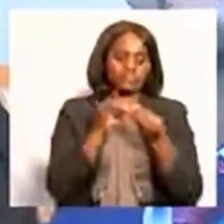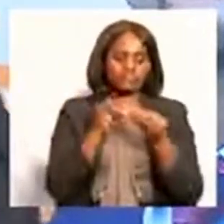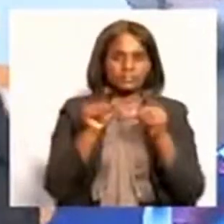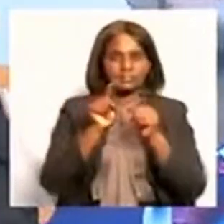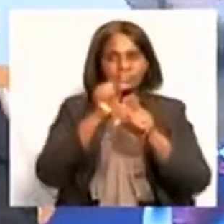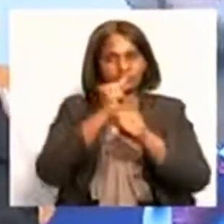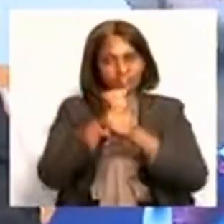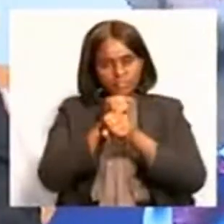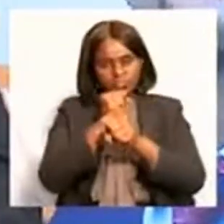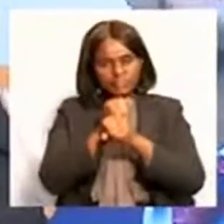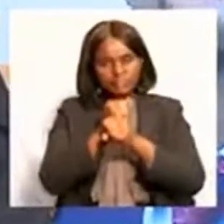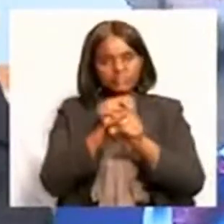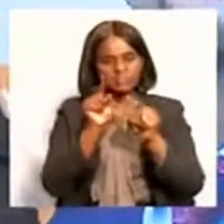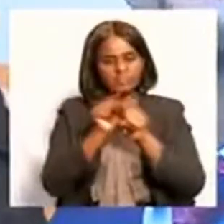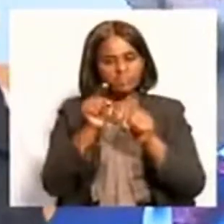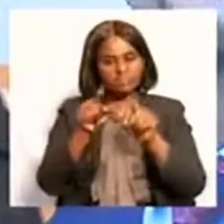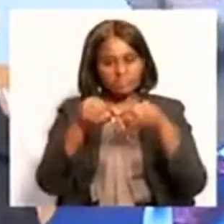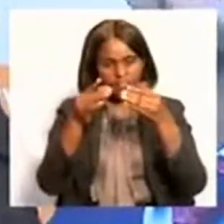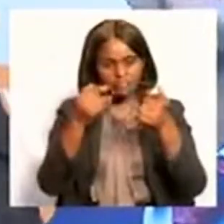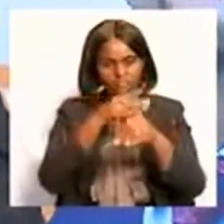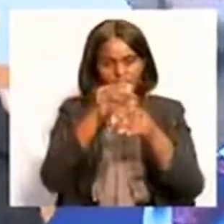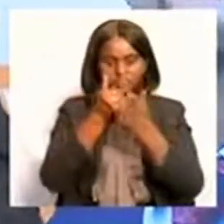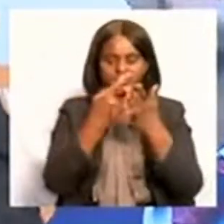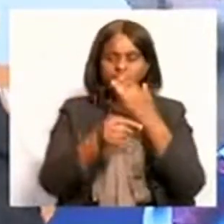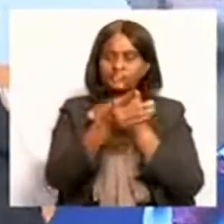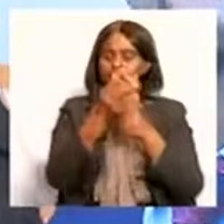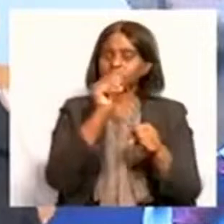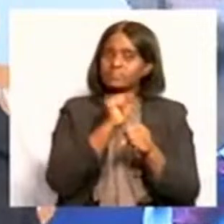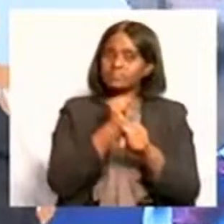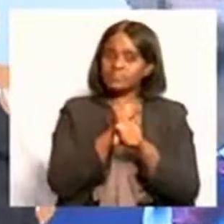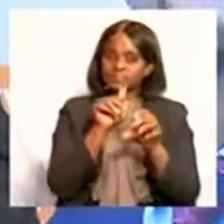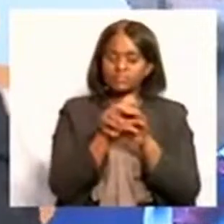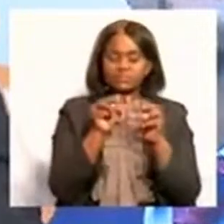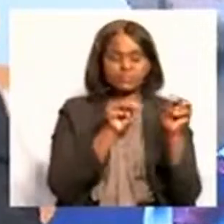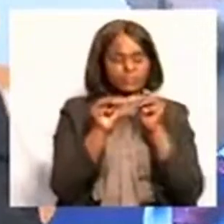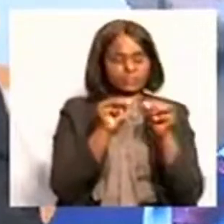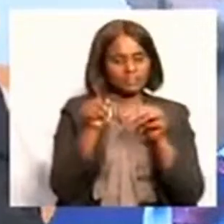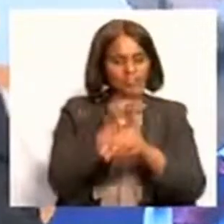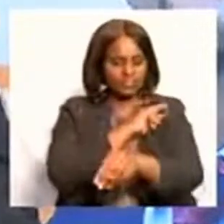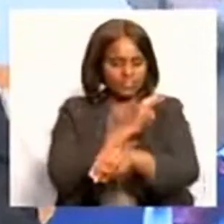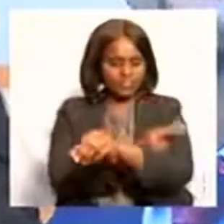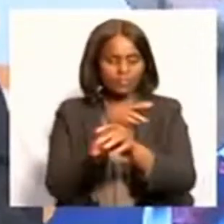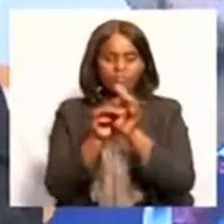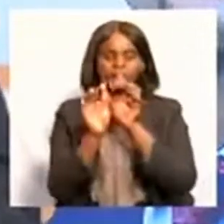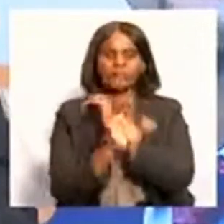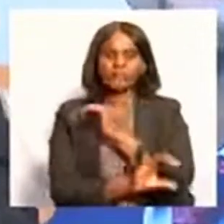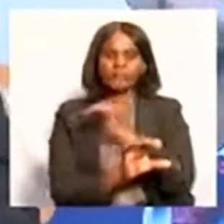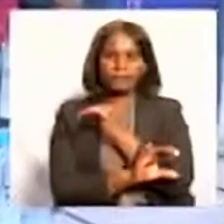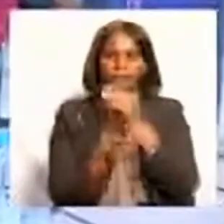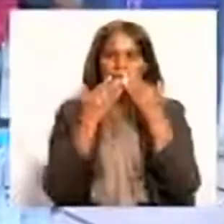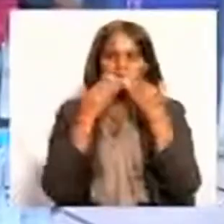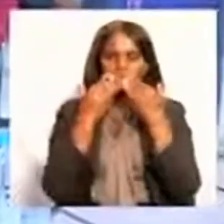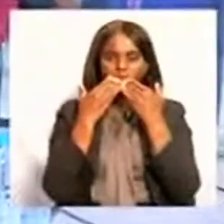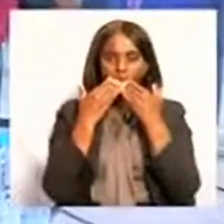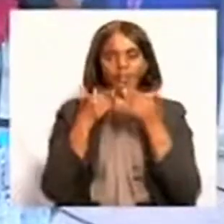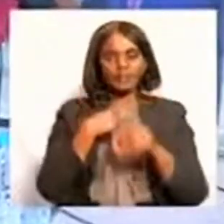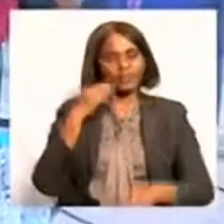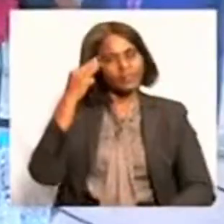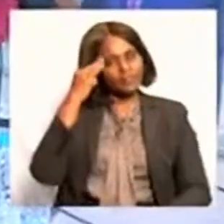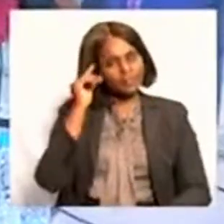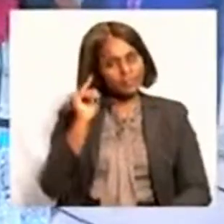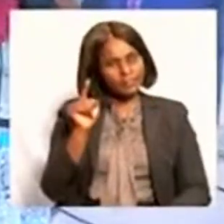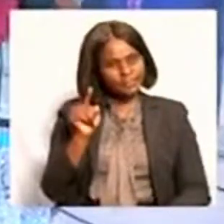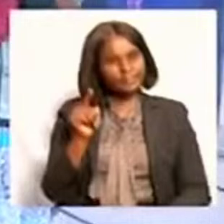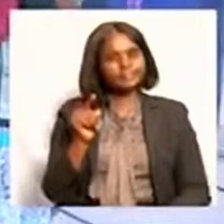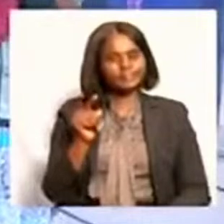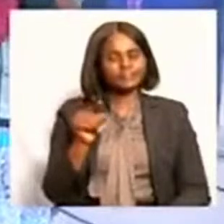function as it provides this oversight role in the management of resources in the country. Right. Thank you. I know that we're long day ahead of